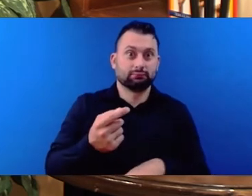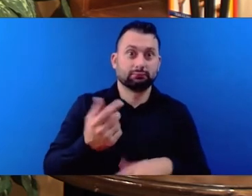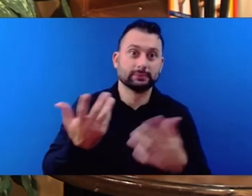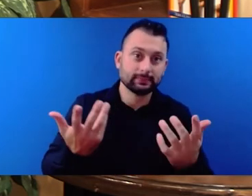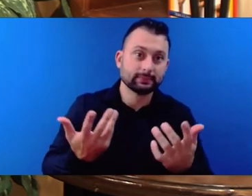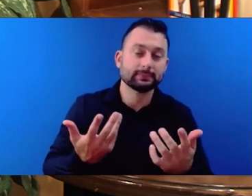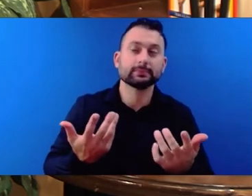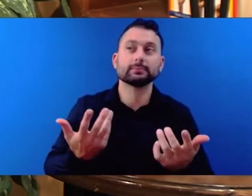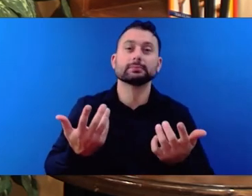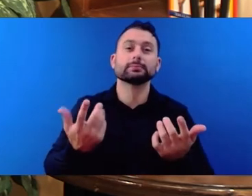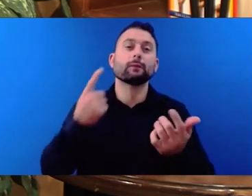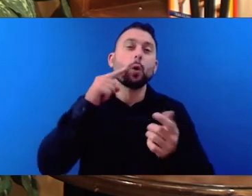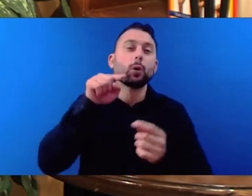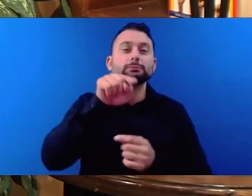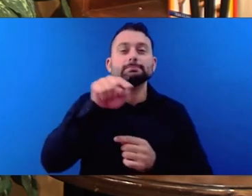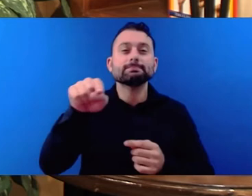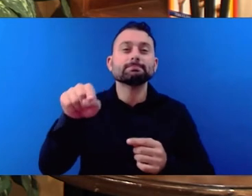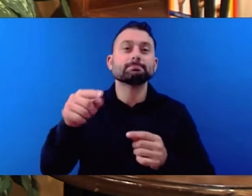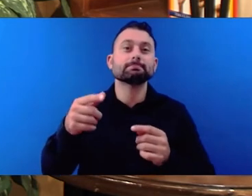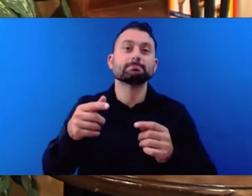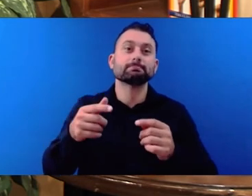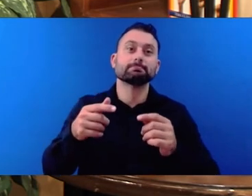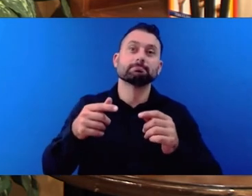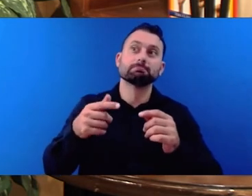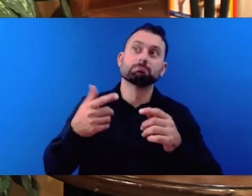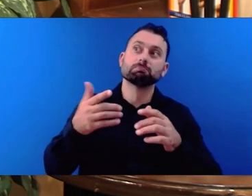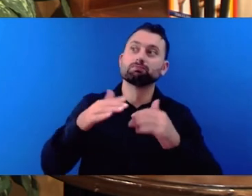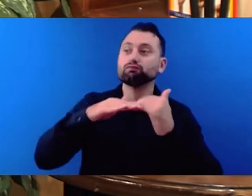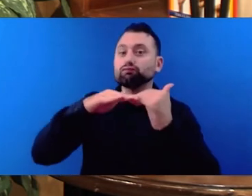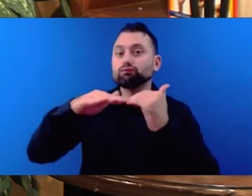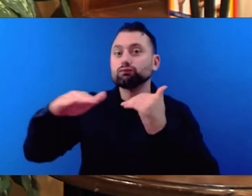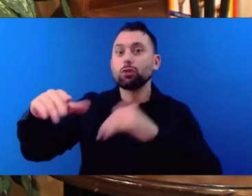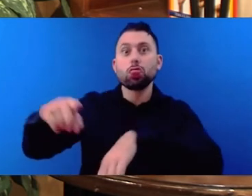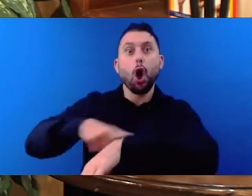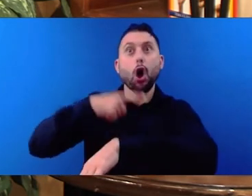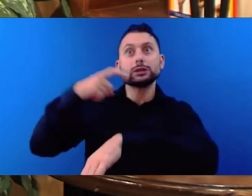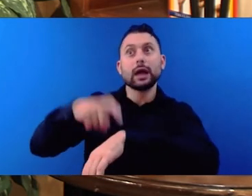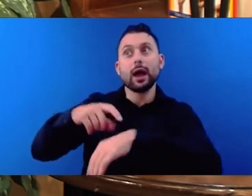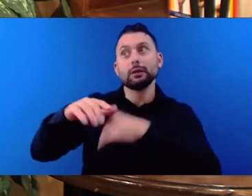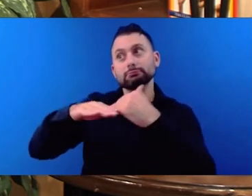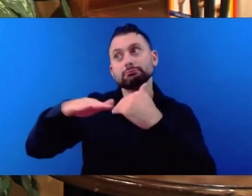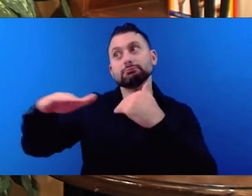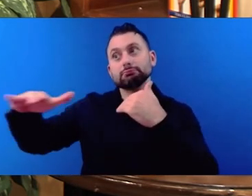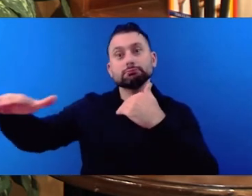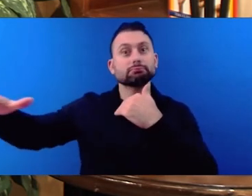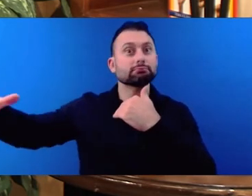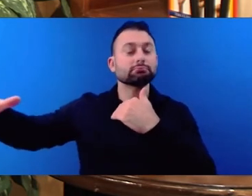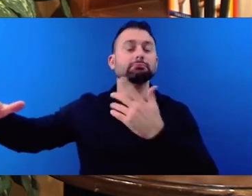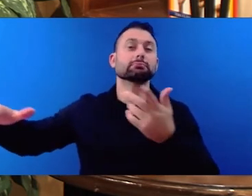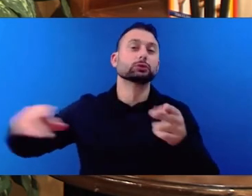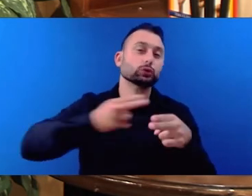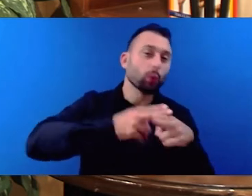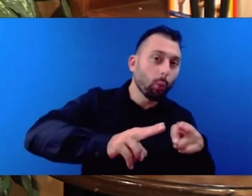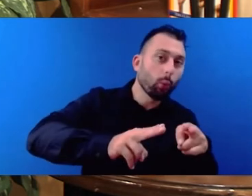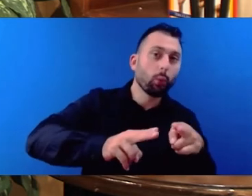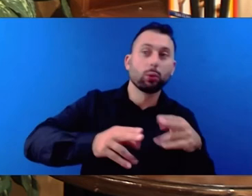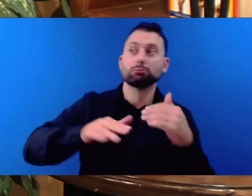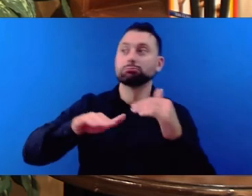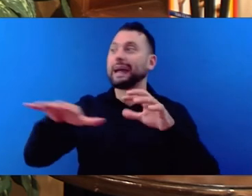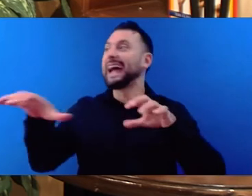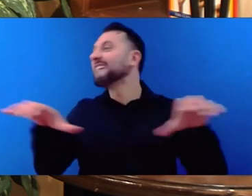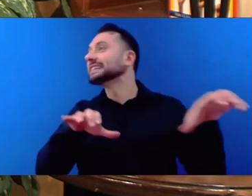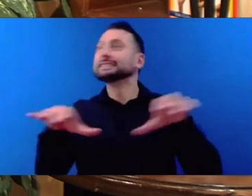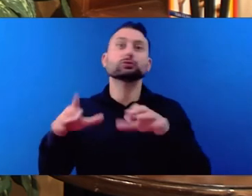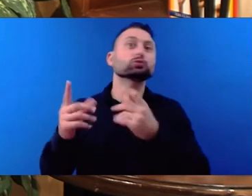then long acting insulins. And we use a variety of those to help treat our patients. Again, every patient